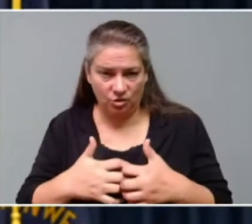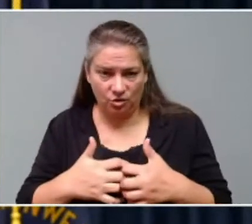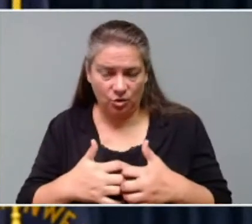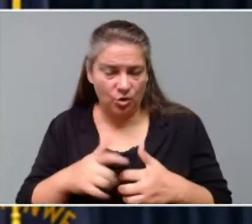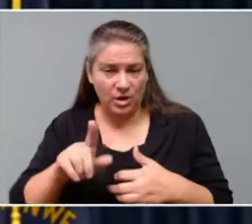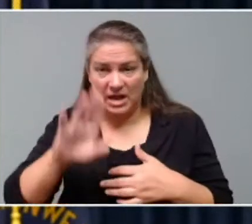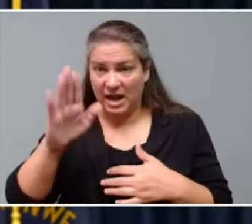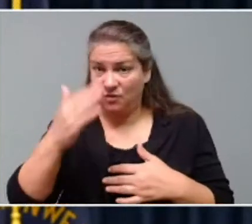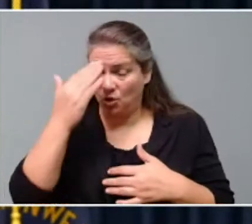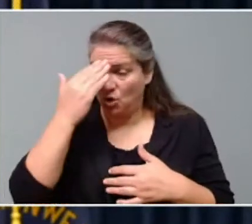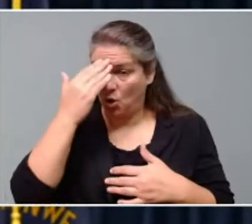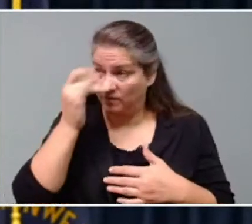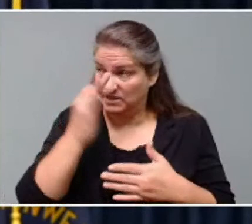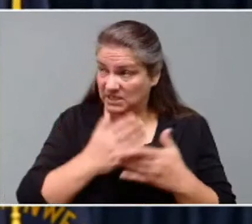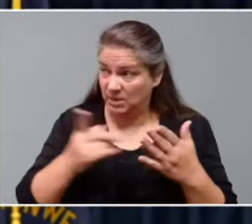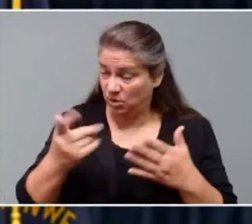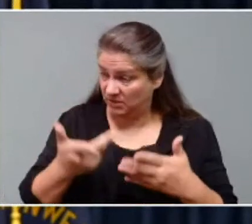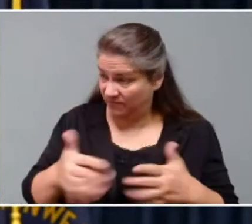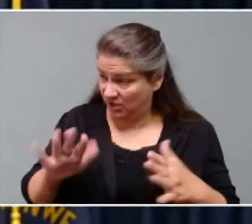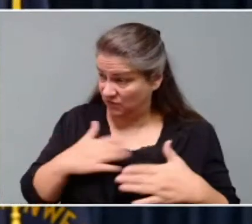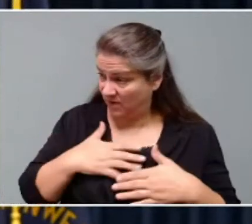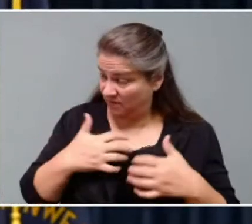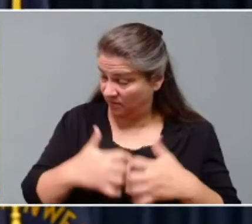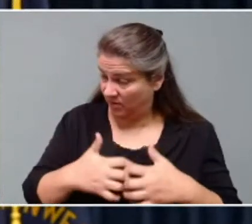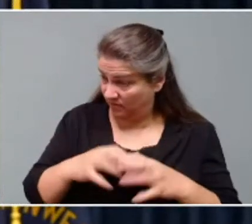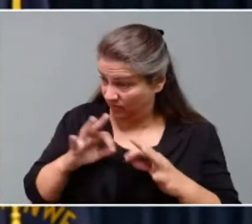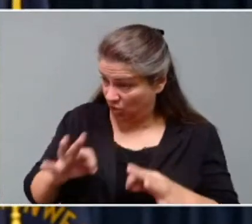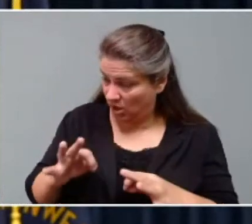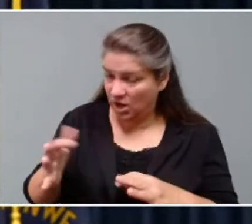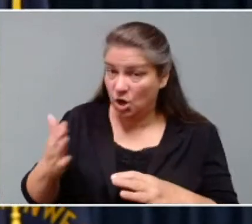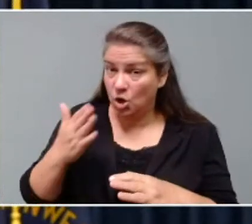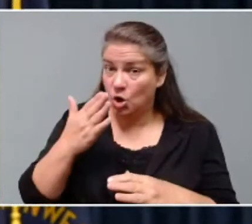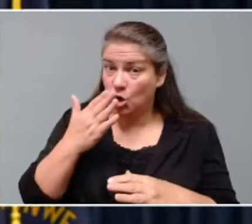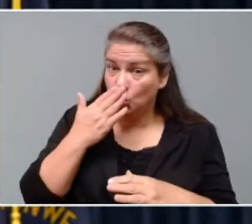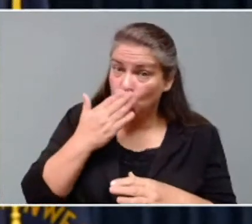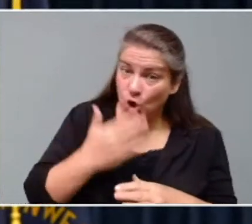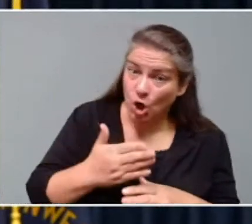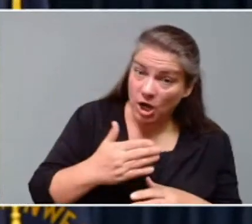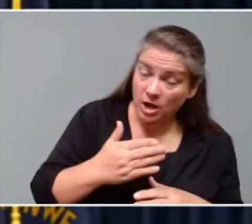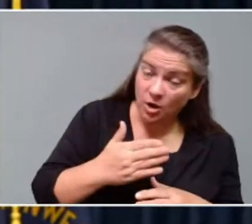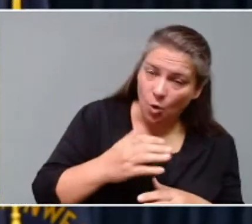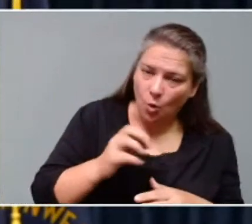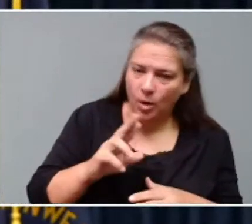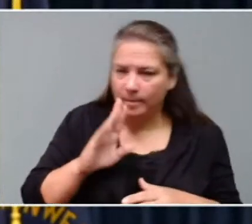someone comes off a ventilator if it's a good outcome or a bad outcome.